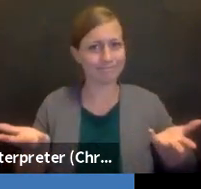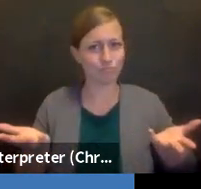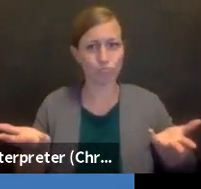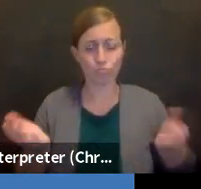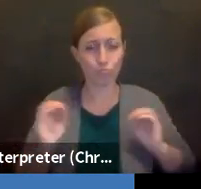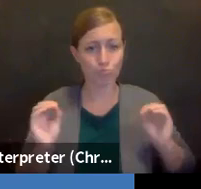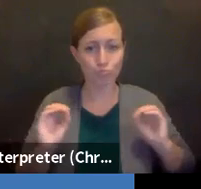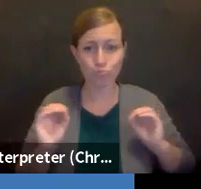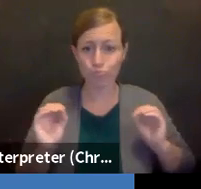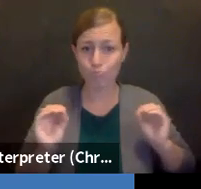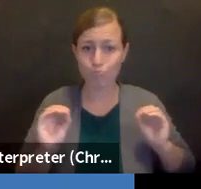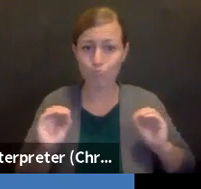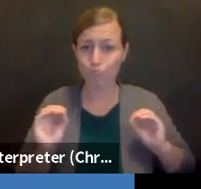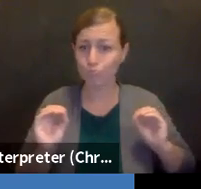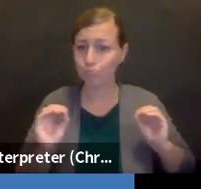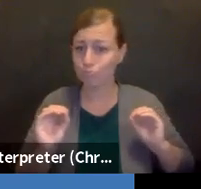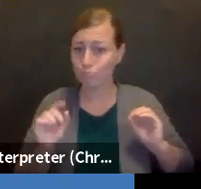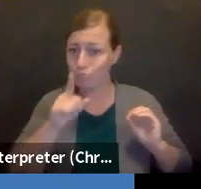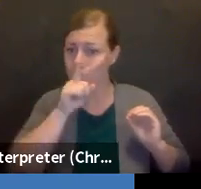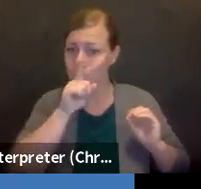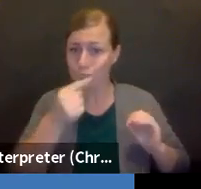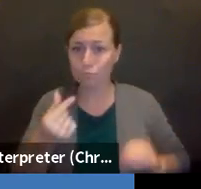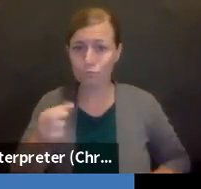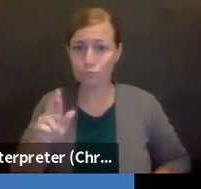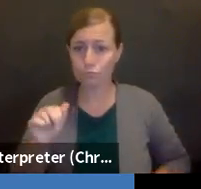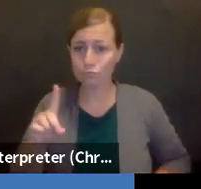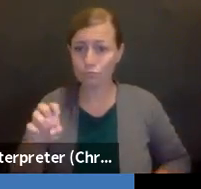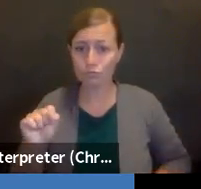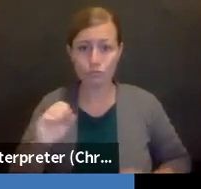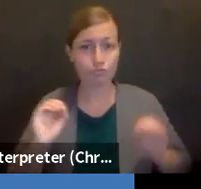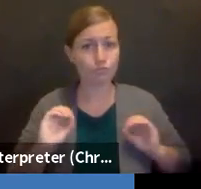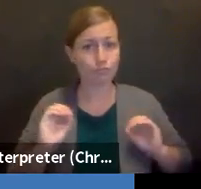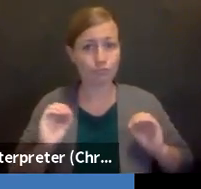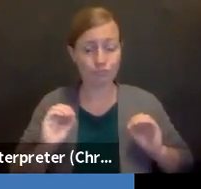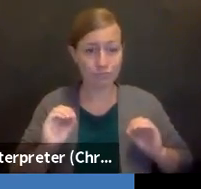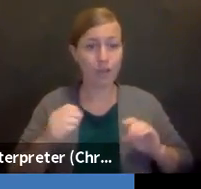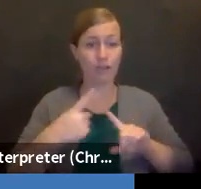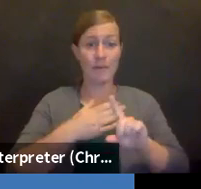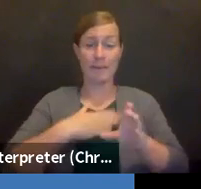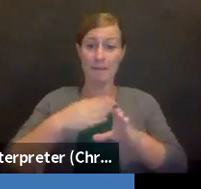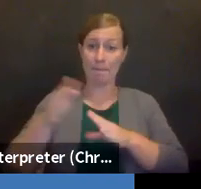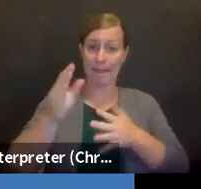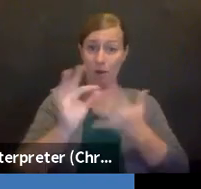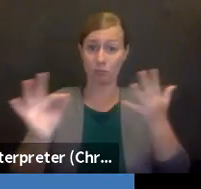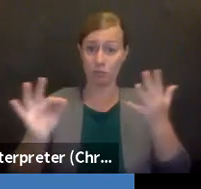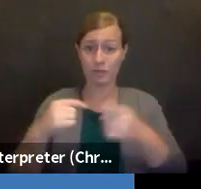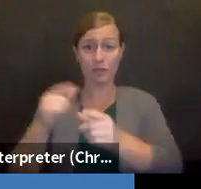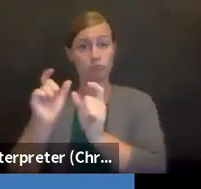Nothing here that says grades. All I see from my main menu of option is